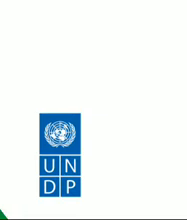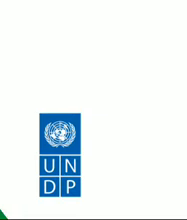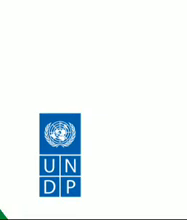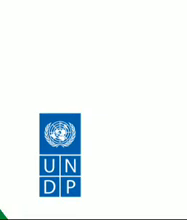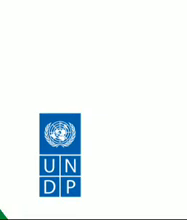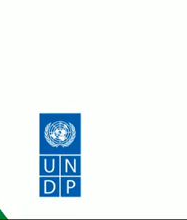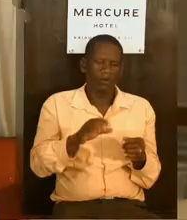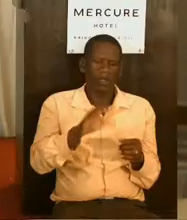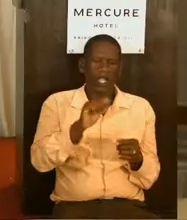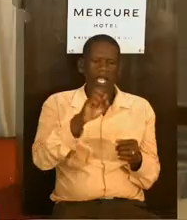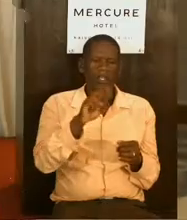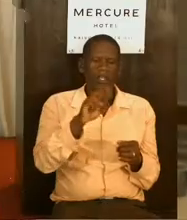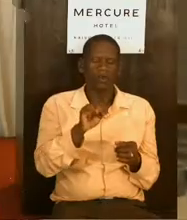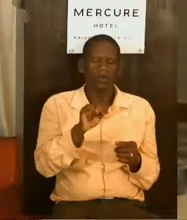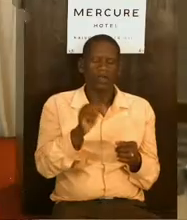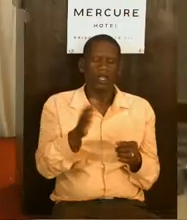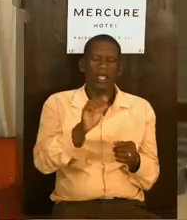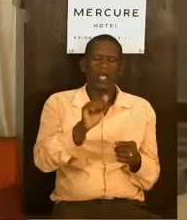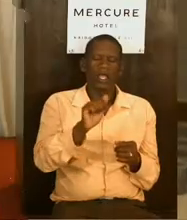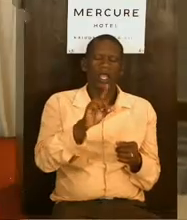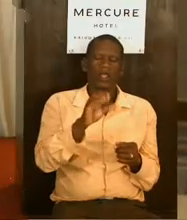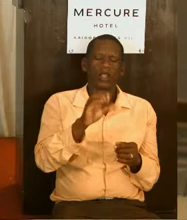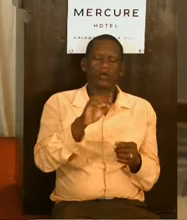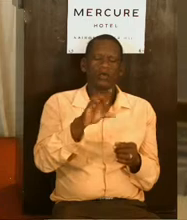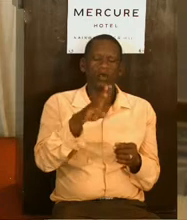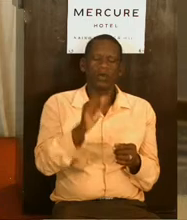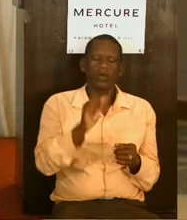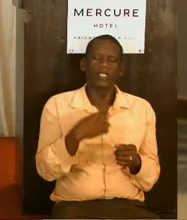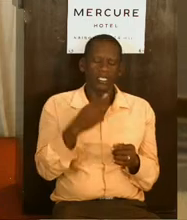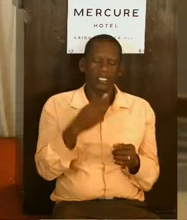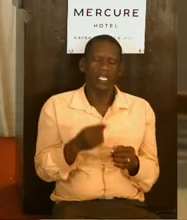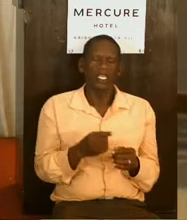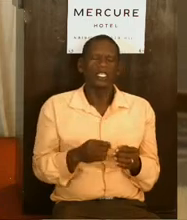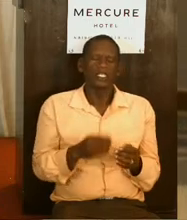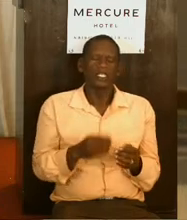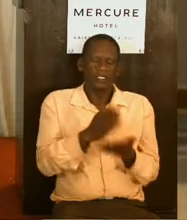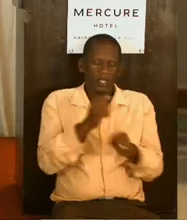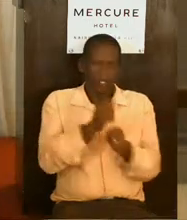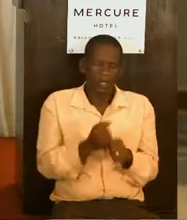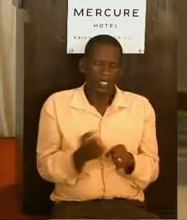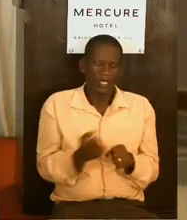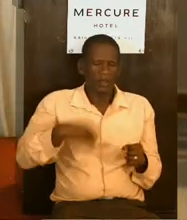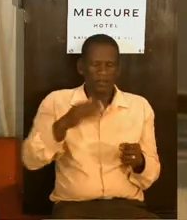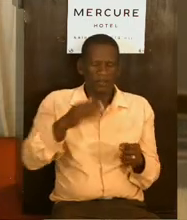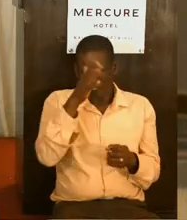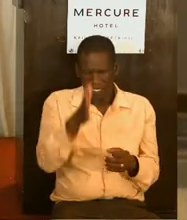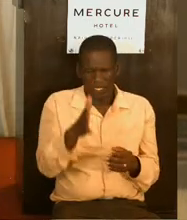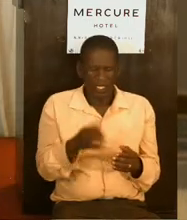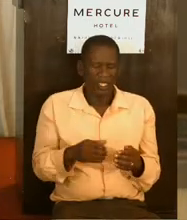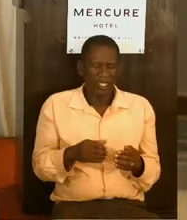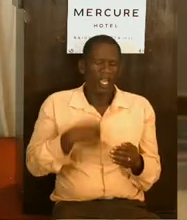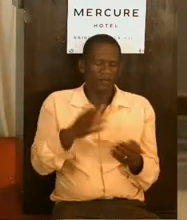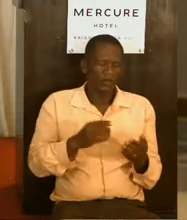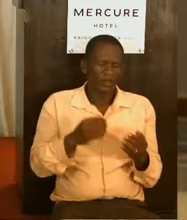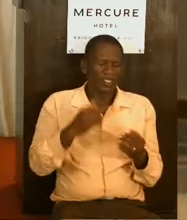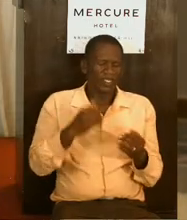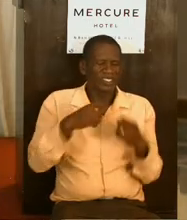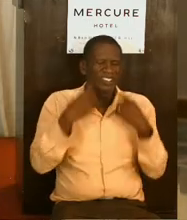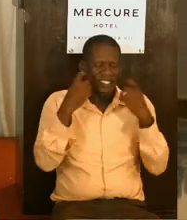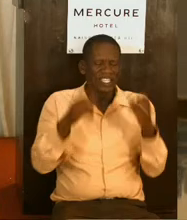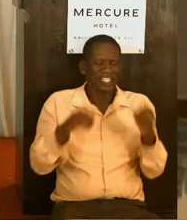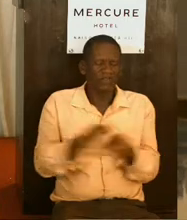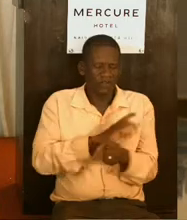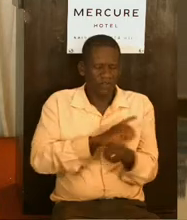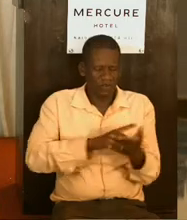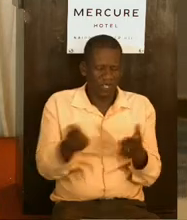canonadolwa you said something is working they come every Sunday but they come every Sunday afternoon they've seen all week on the whole